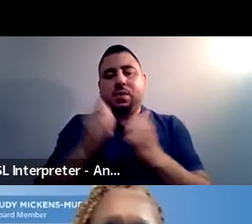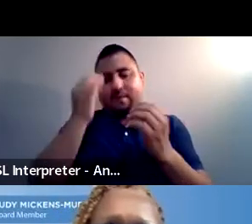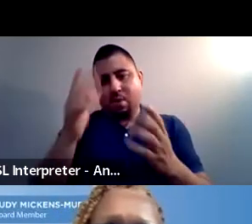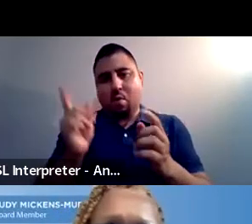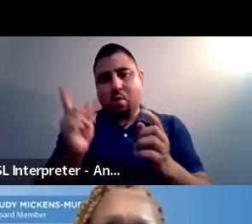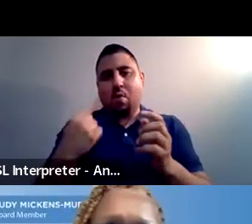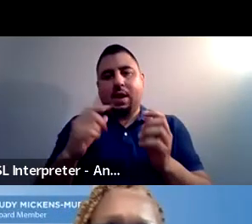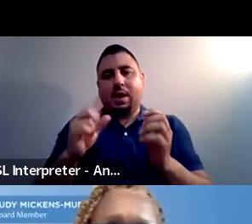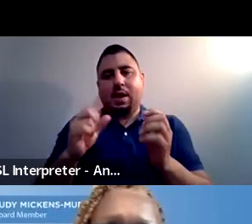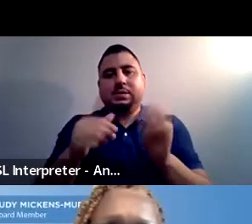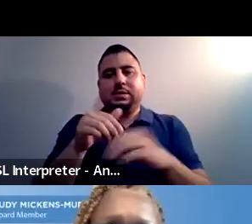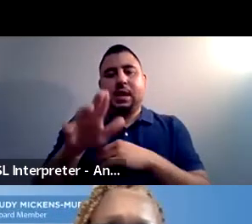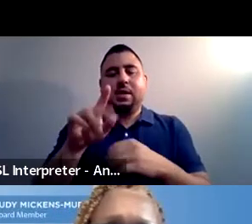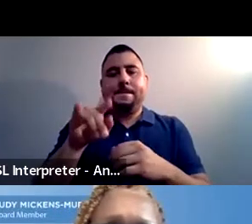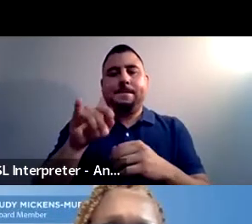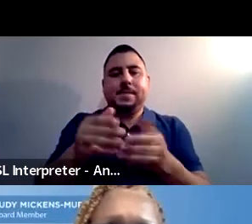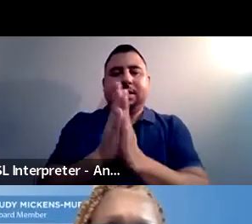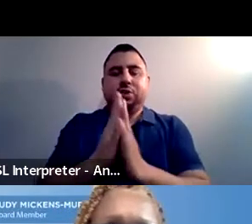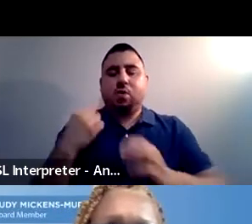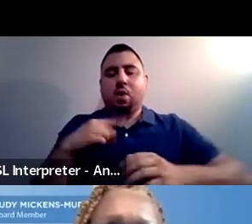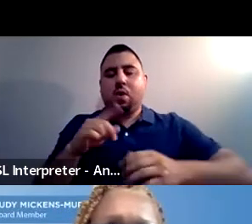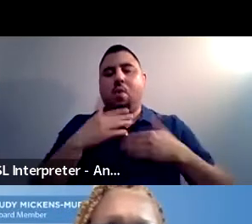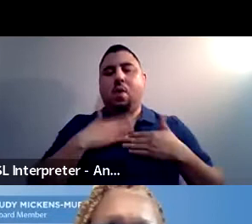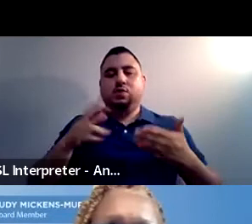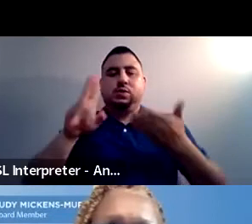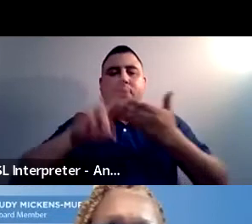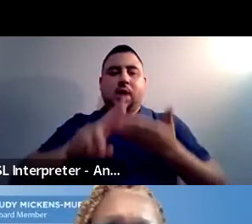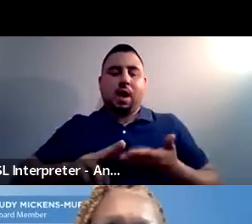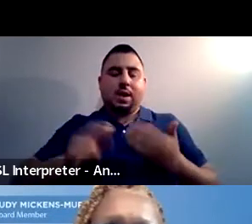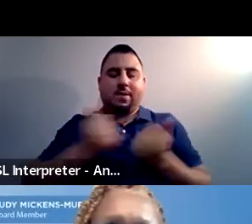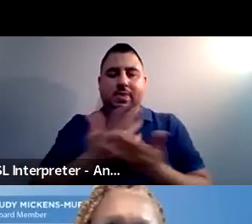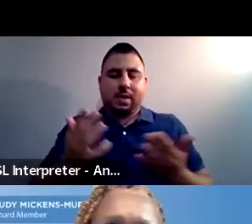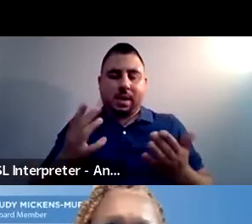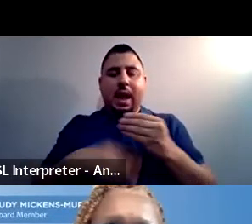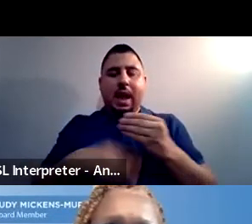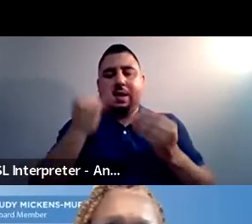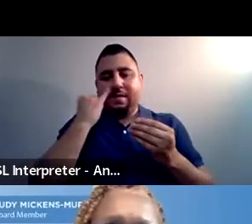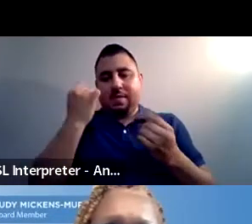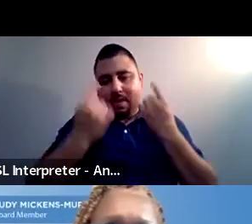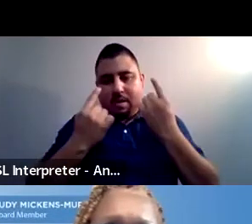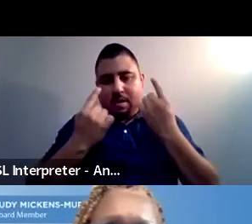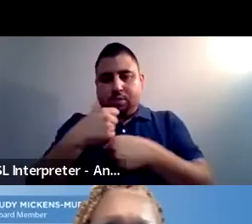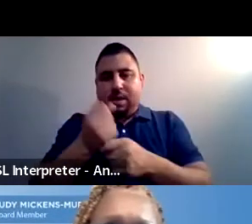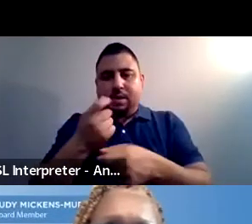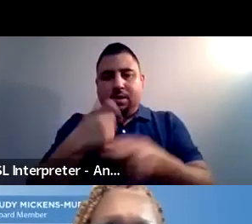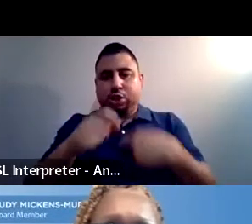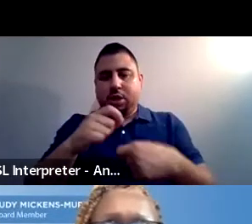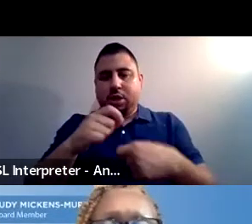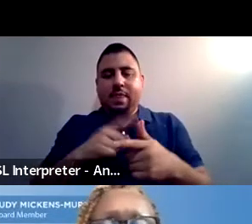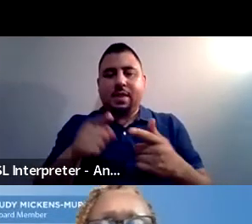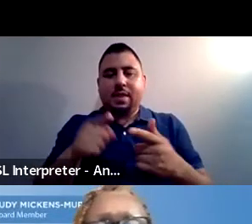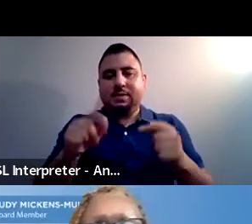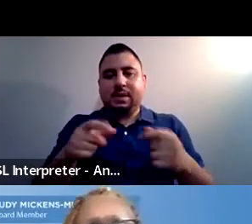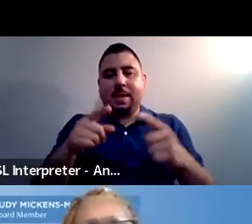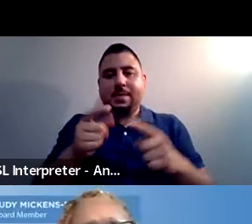to where we could send those petitions, we are all willing to sign it. I also wanted to add, if you are thinking about making these changes, maybe this can happen